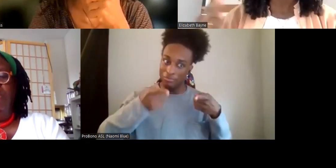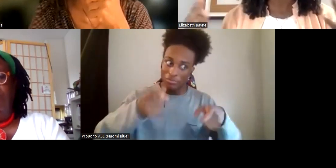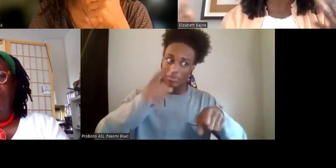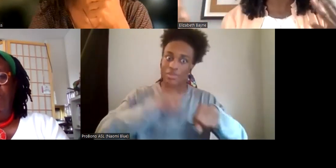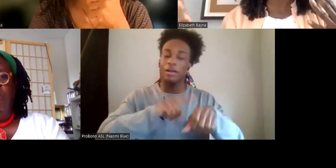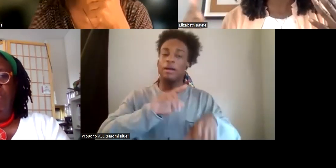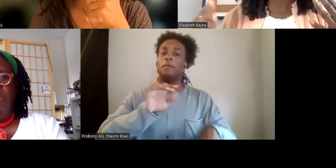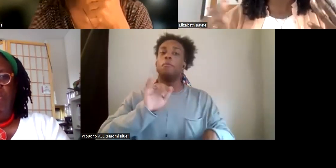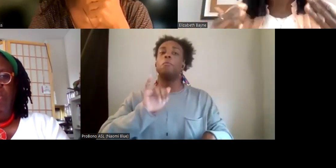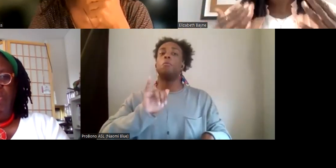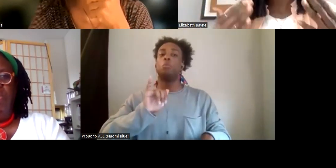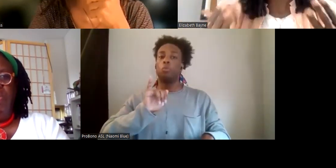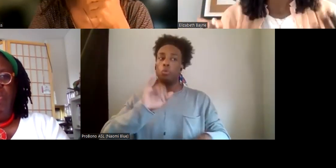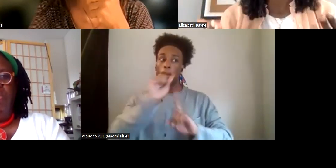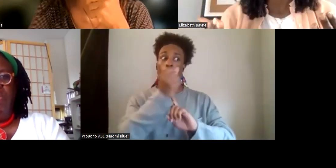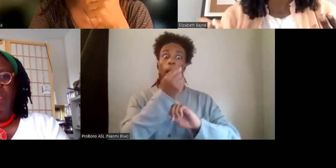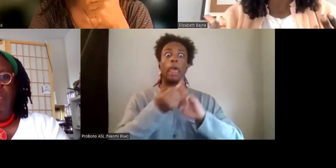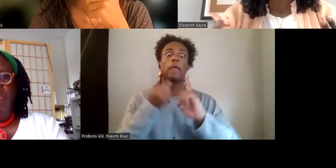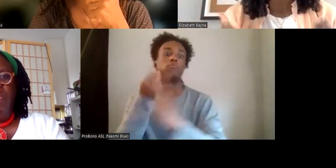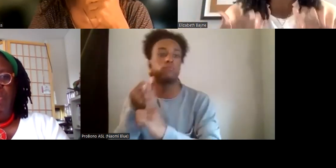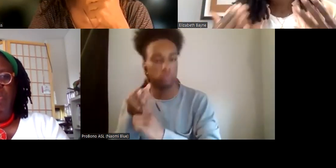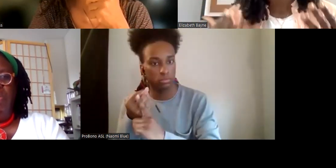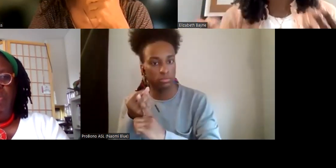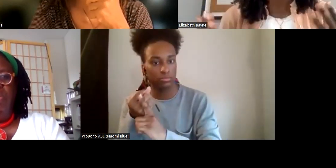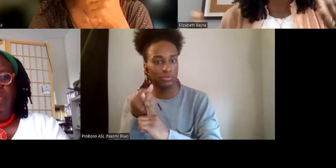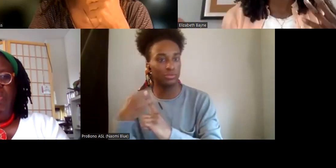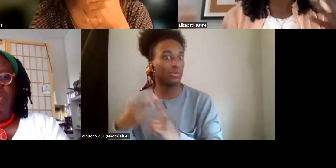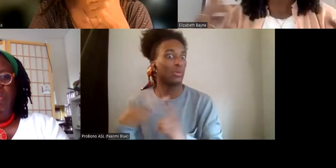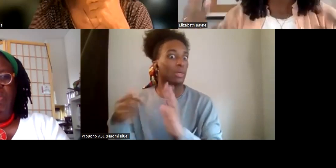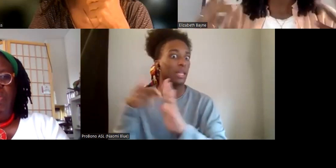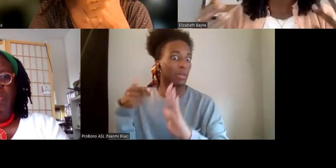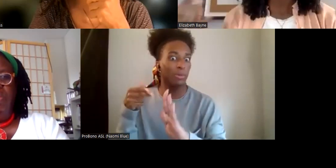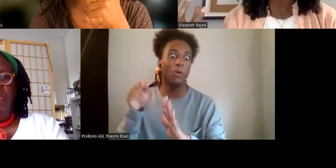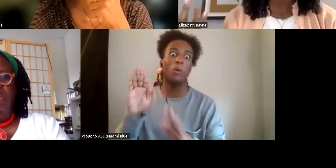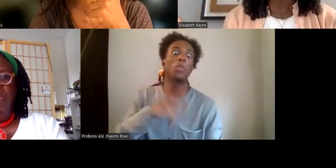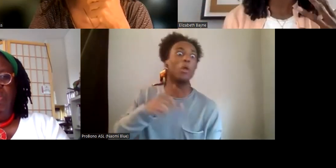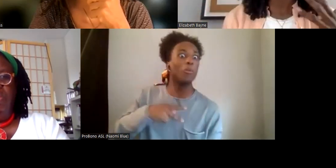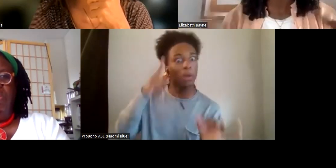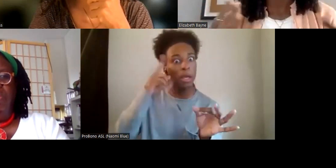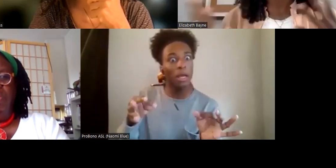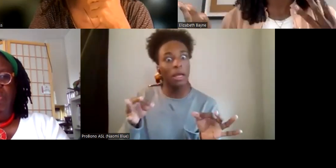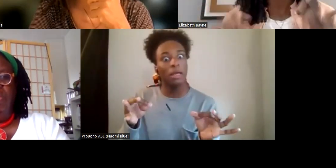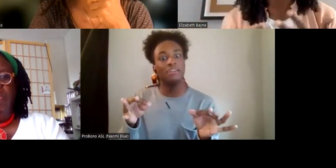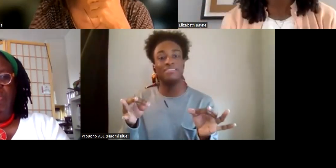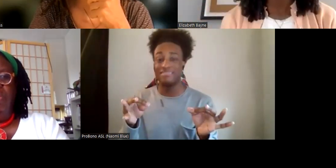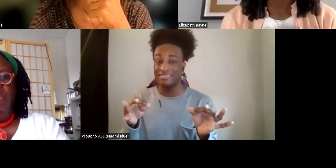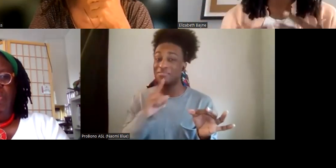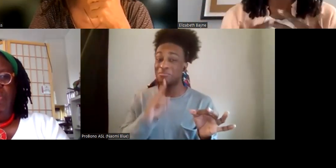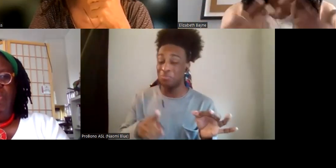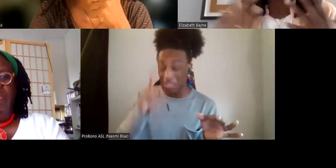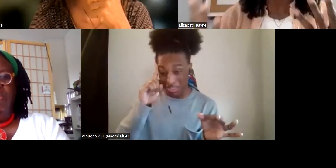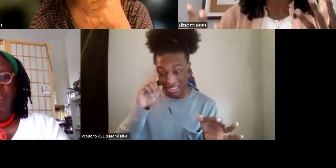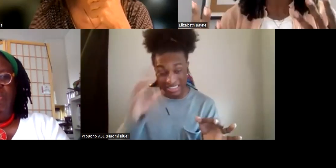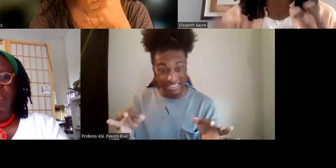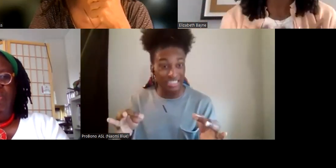affect those things that we think of as personal choice, but is it really a choice when circumstances are acting against you and making